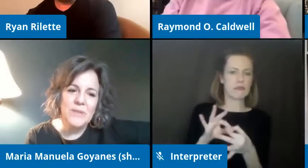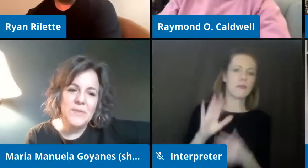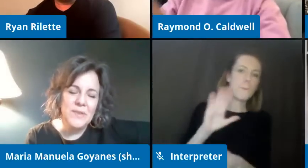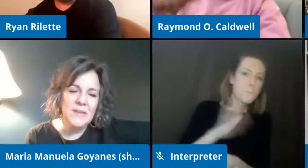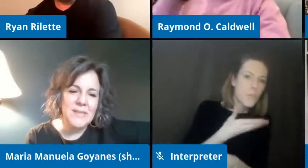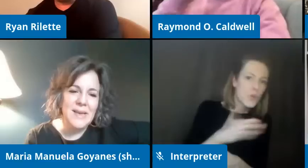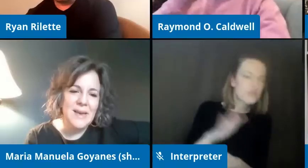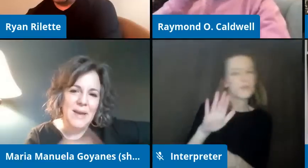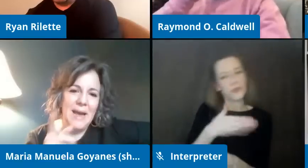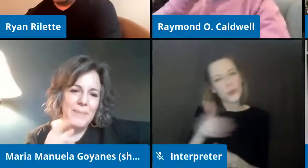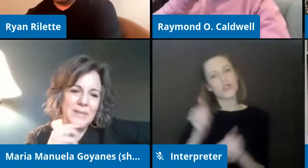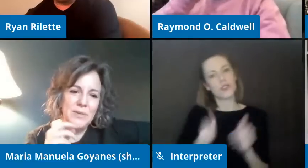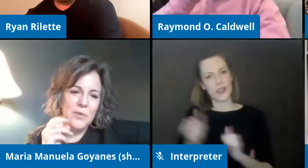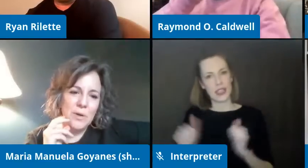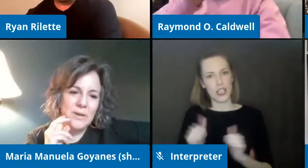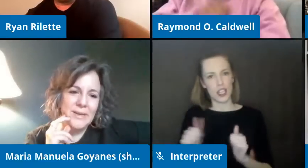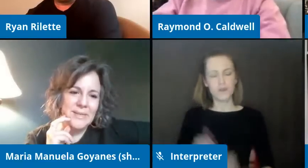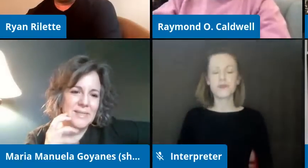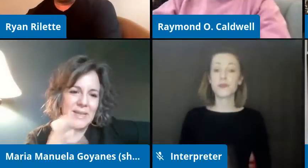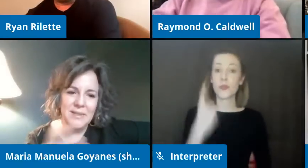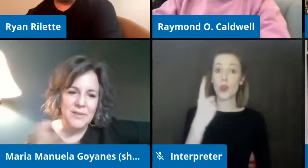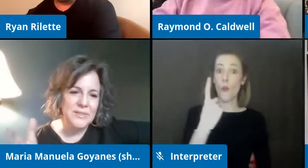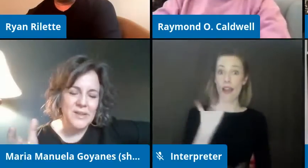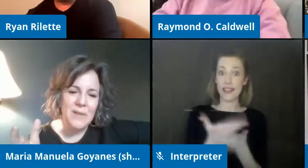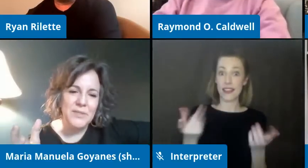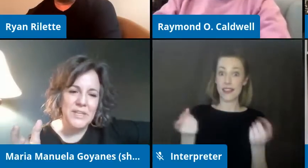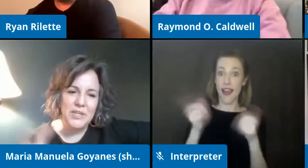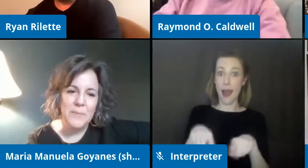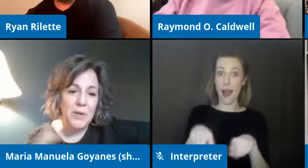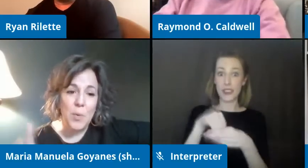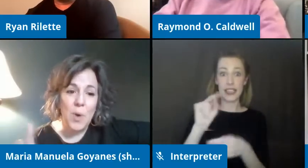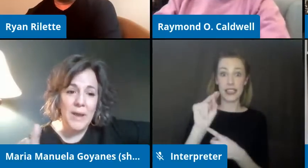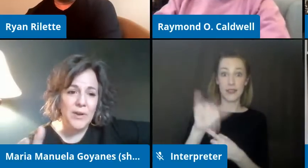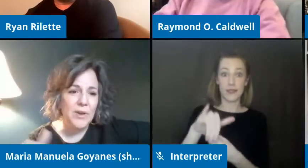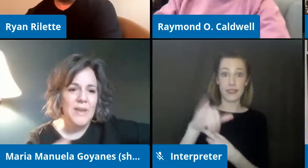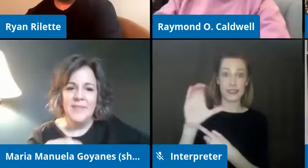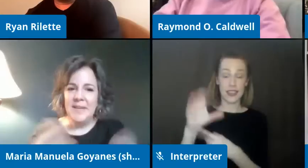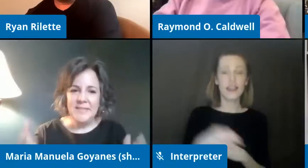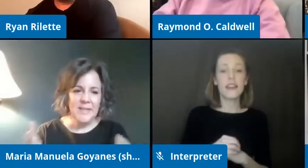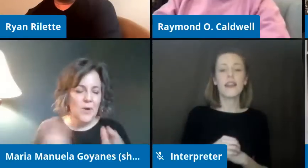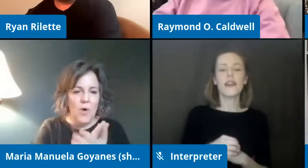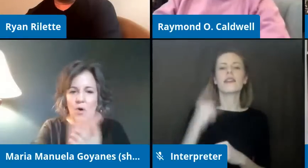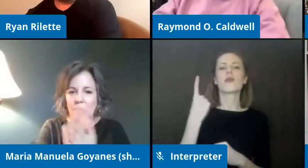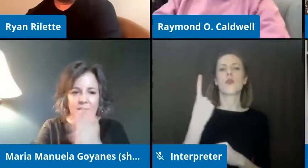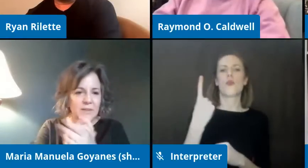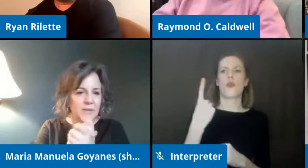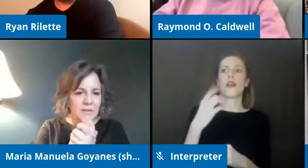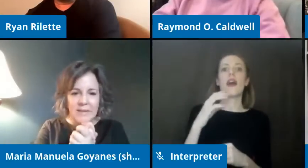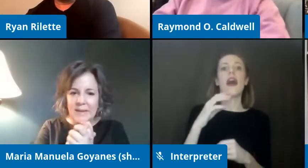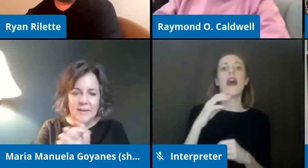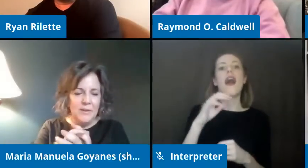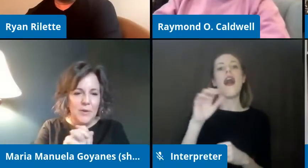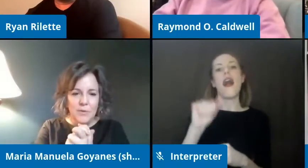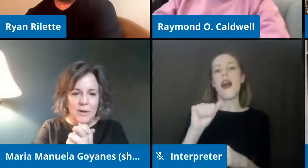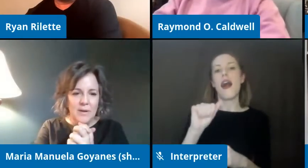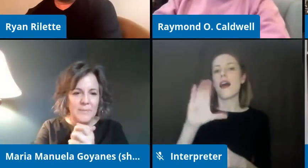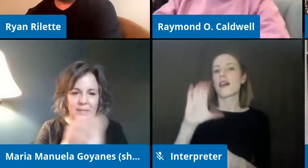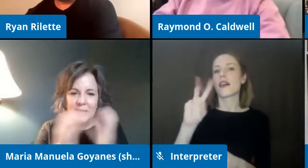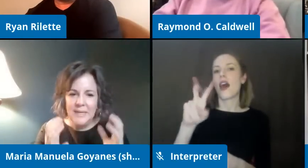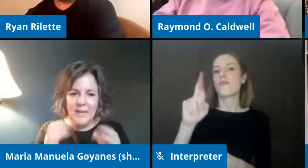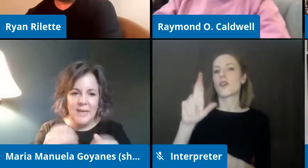So one of the things that happened in New York is like there's the conversation about a choir. They did all of the getting, you